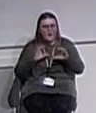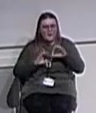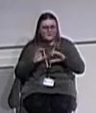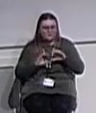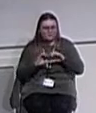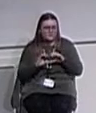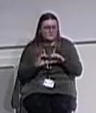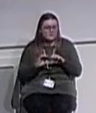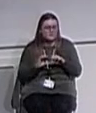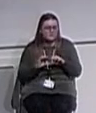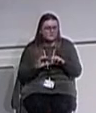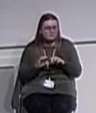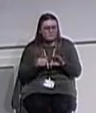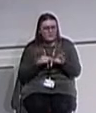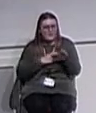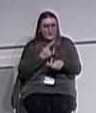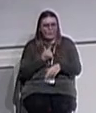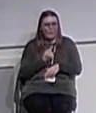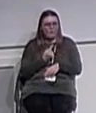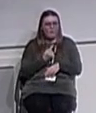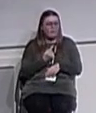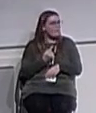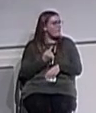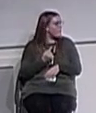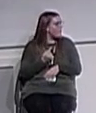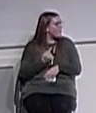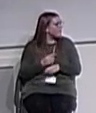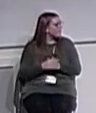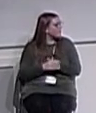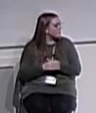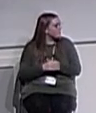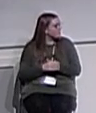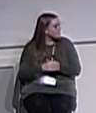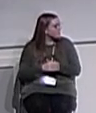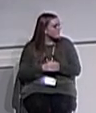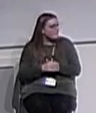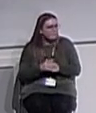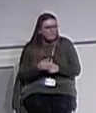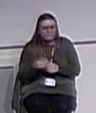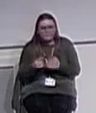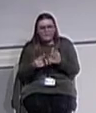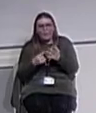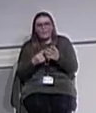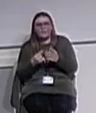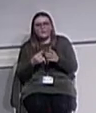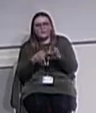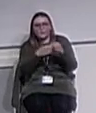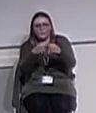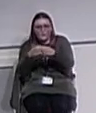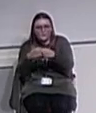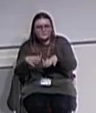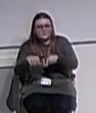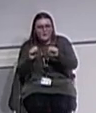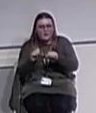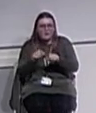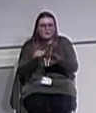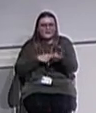you're doing something like immunology, the immunology-specific units may not kick in until year two and year three, you know, because you need the